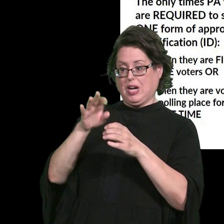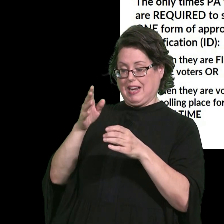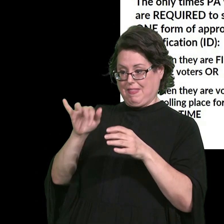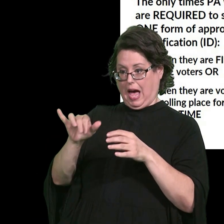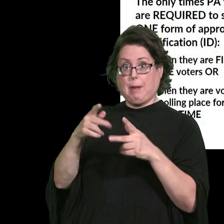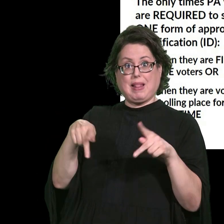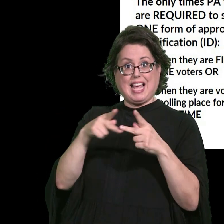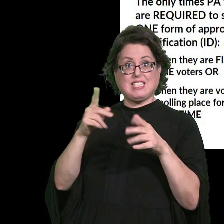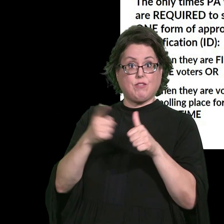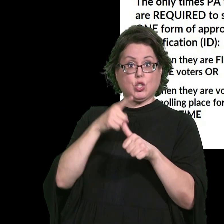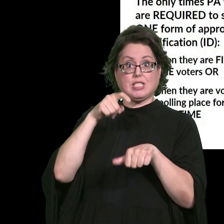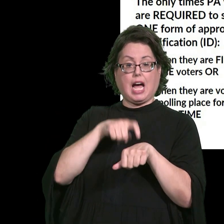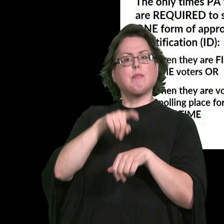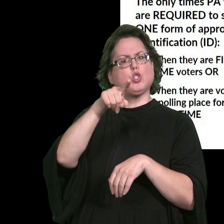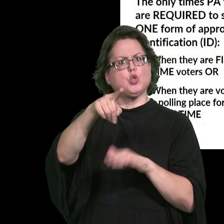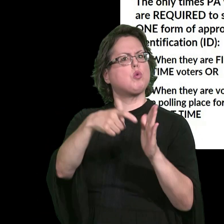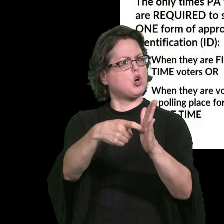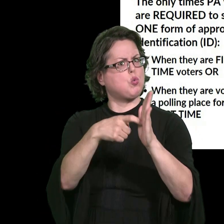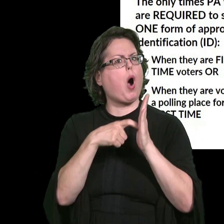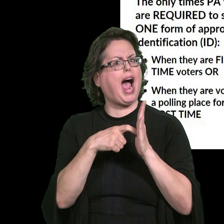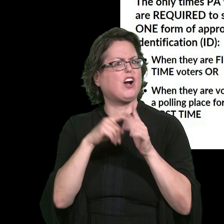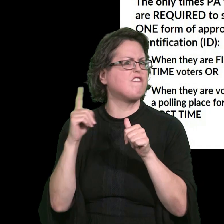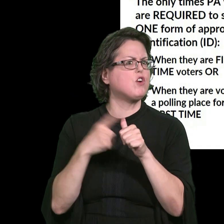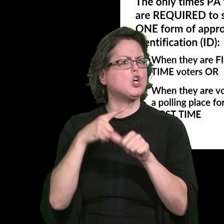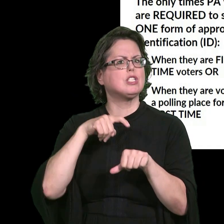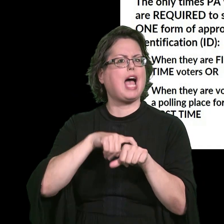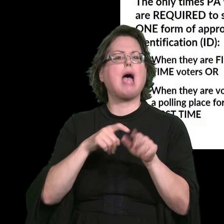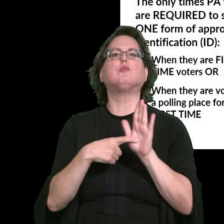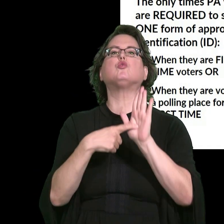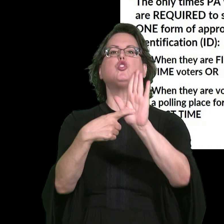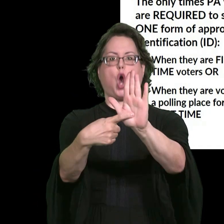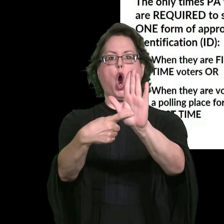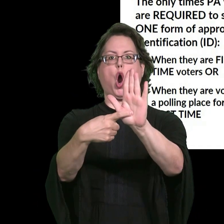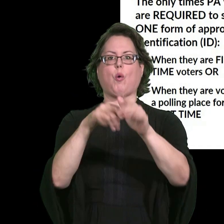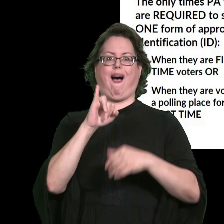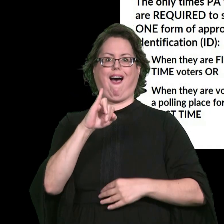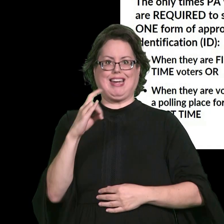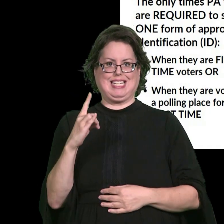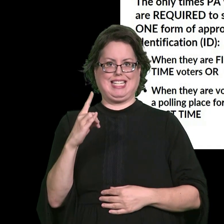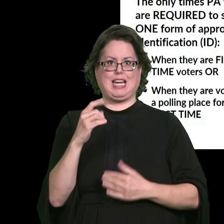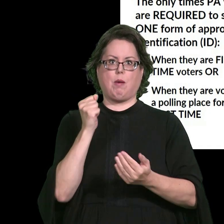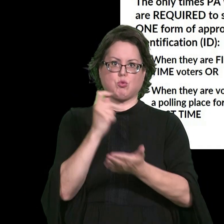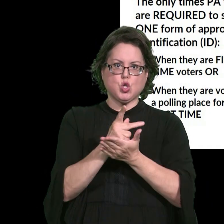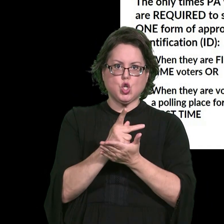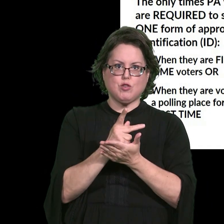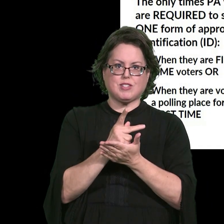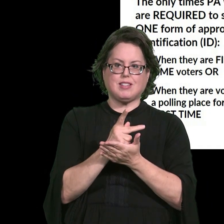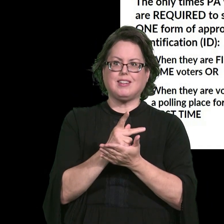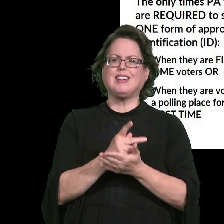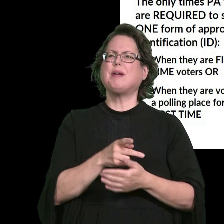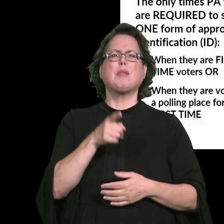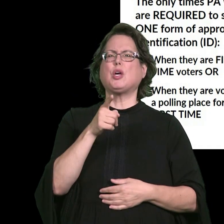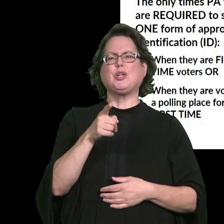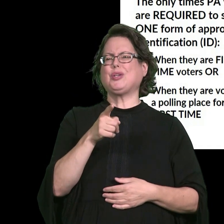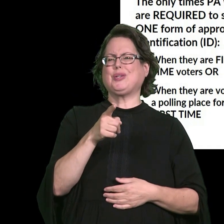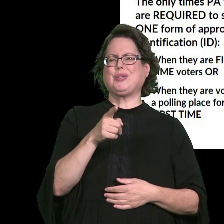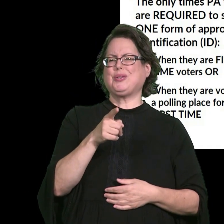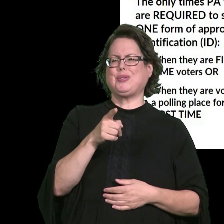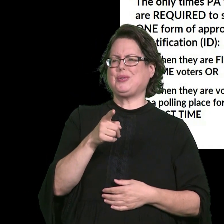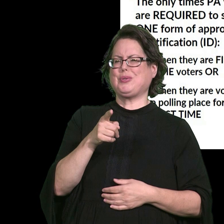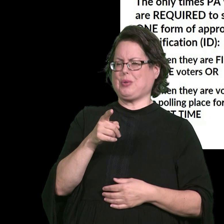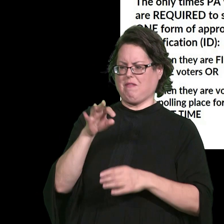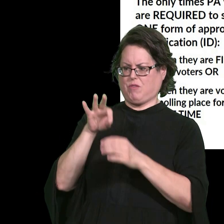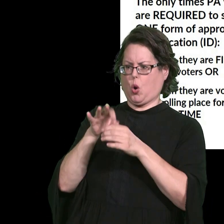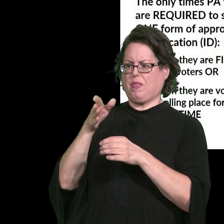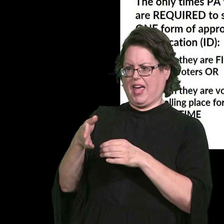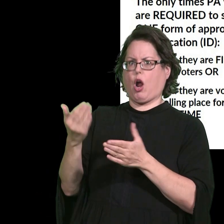are required to show one form of approved ID. Other than the above, you are not required to show ID at the